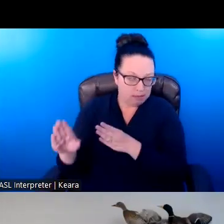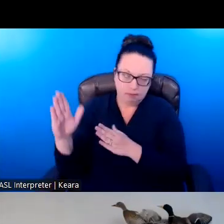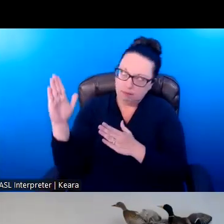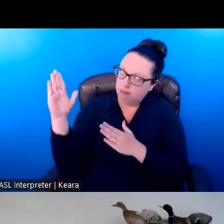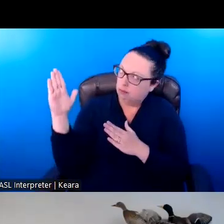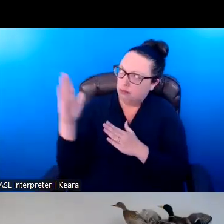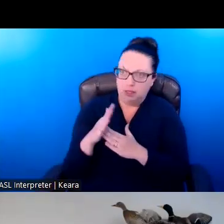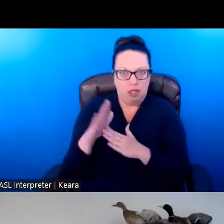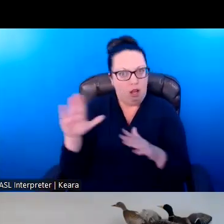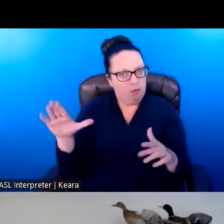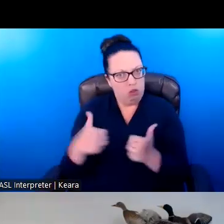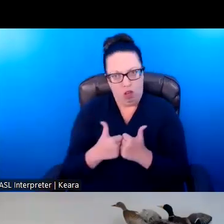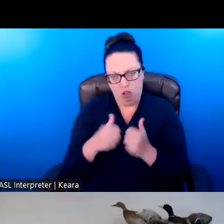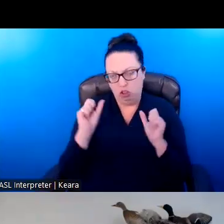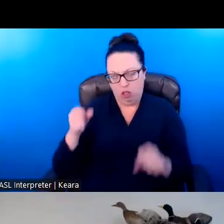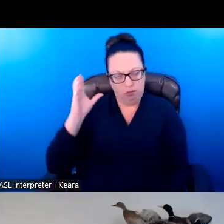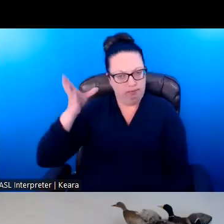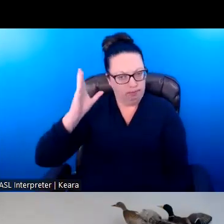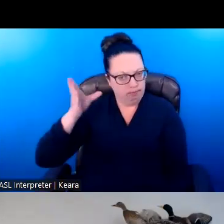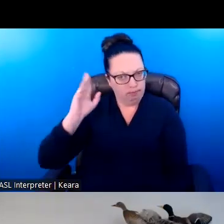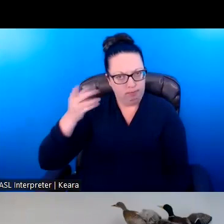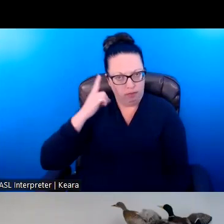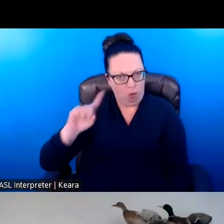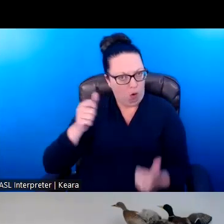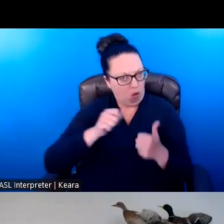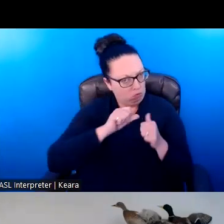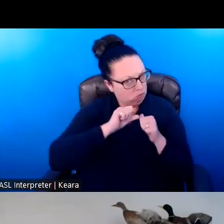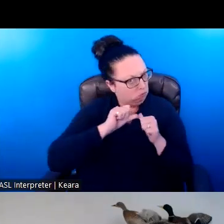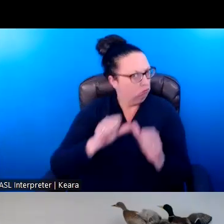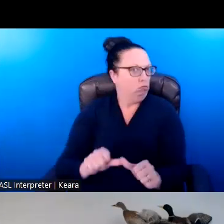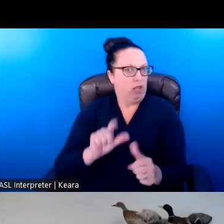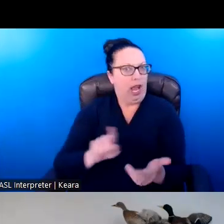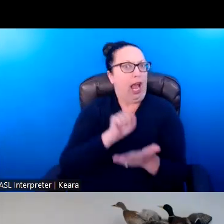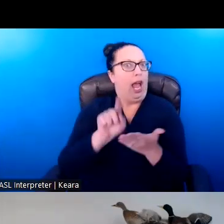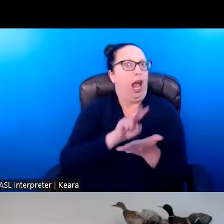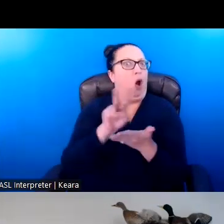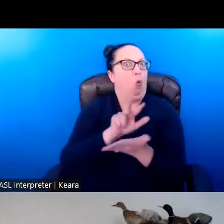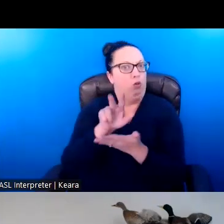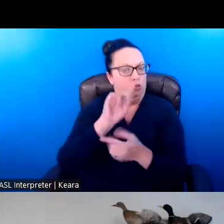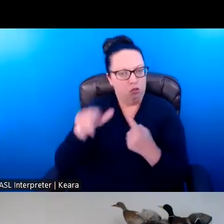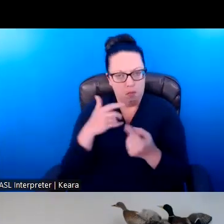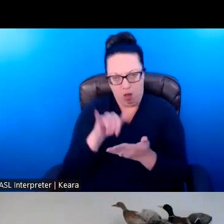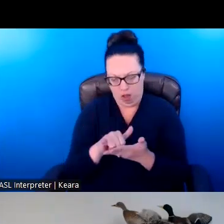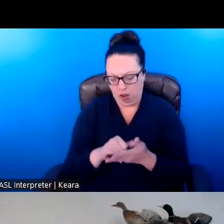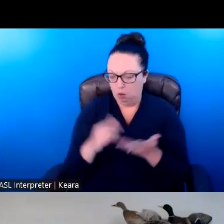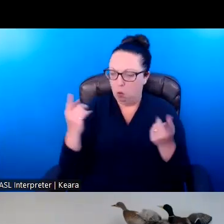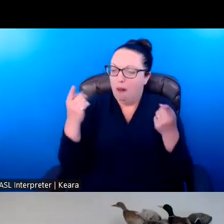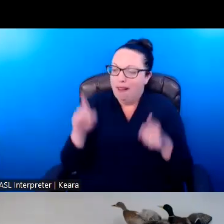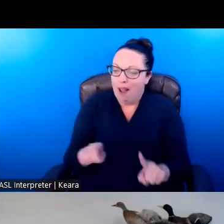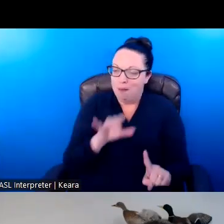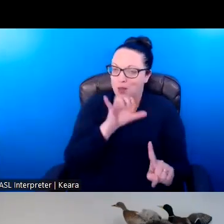any, either co-occurring psychiatric admission, medical admission. What's going to happen when this person is ready to leave the hospital is